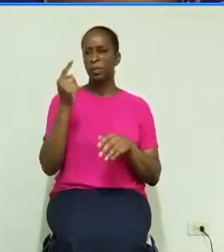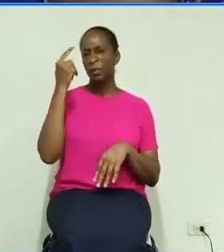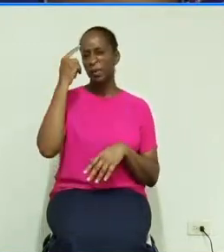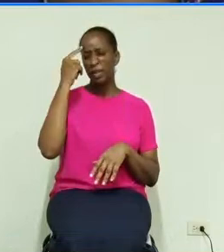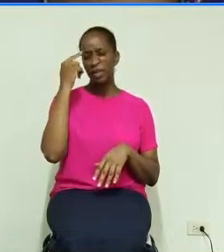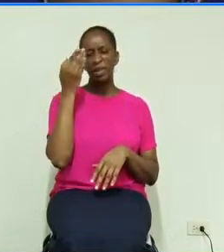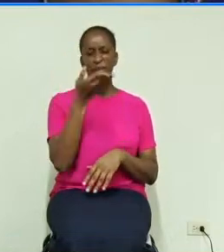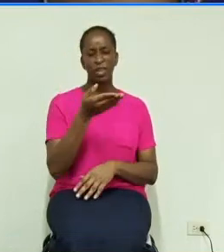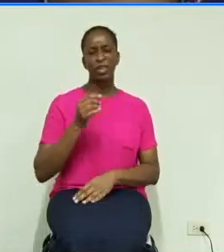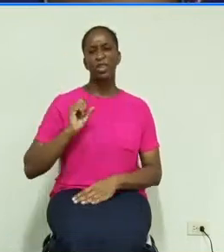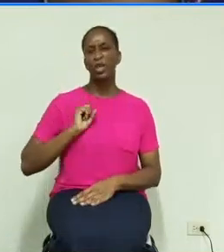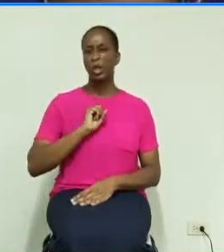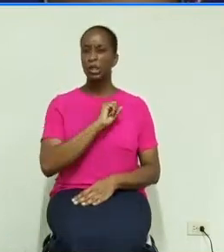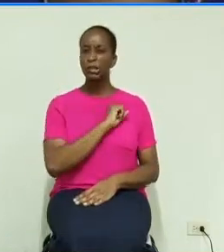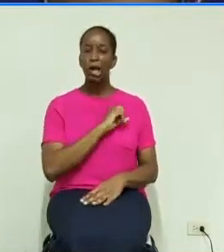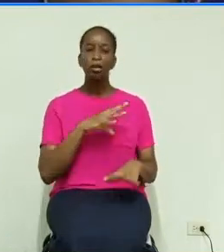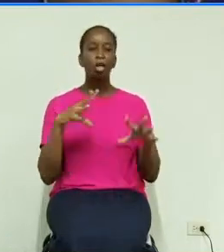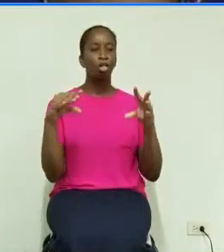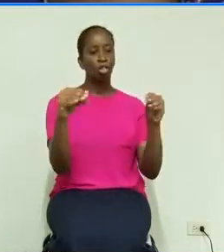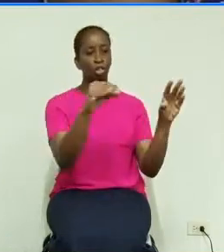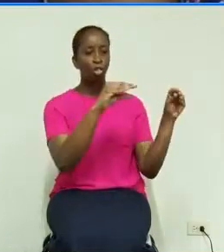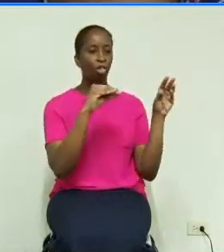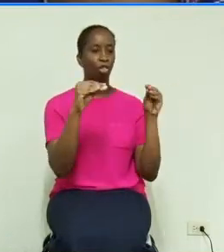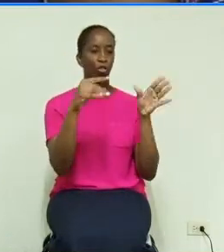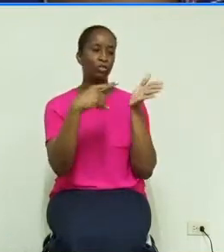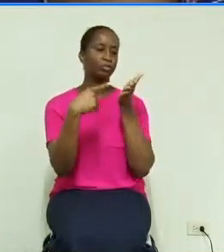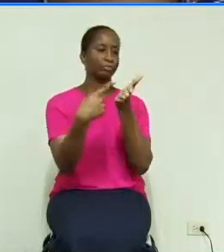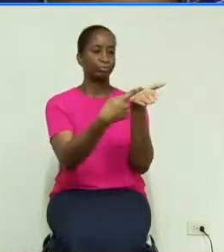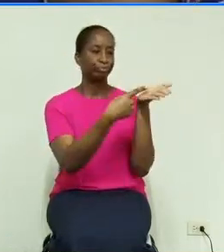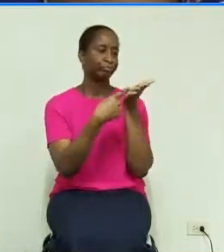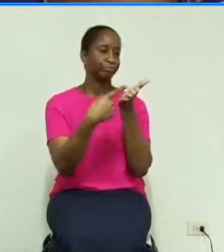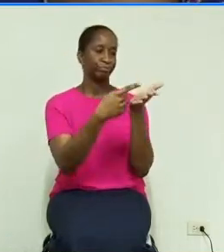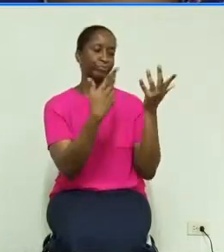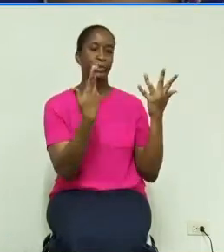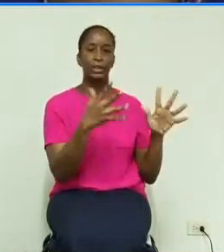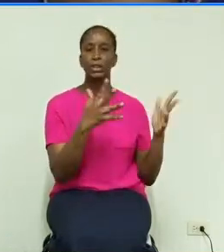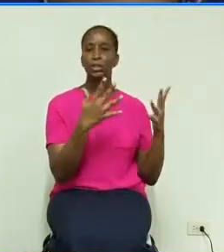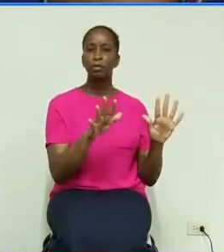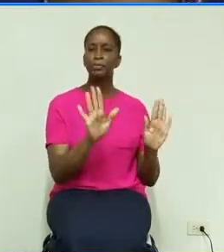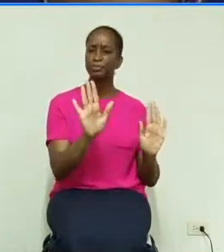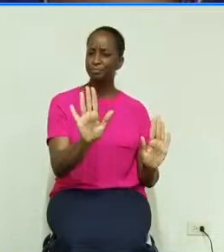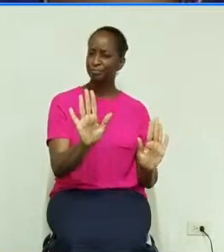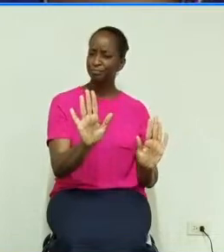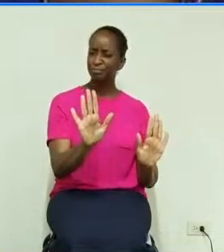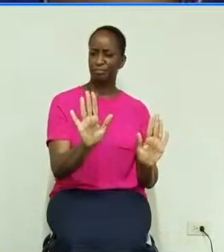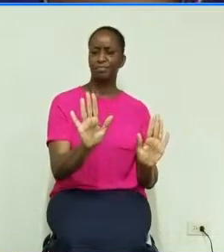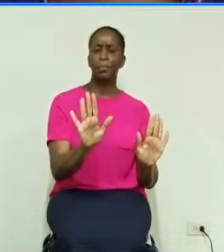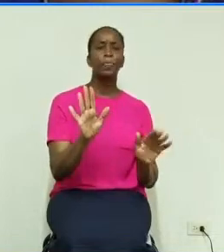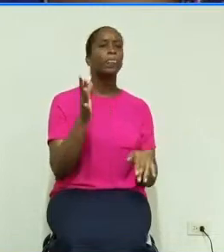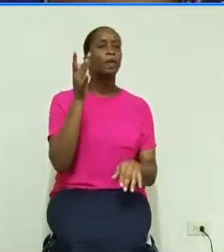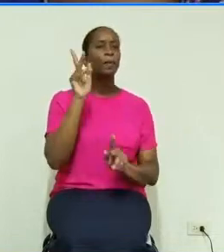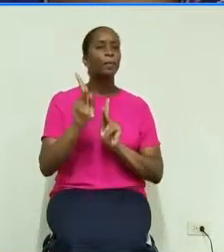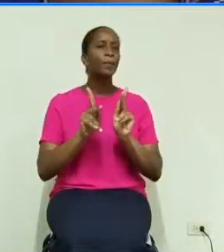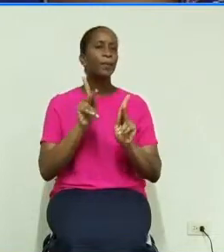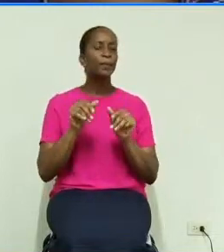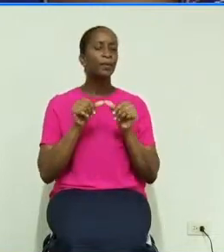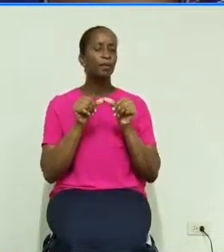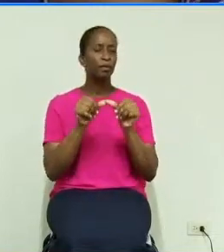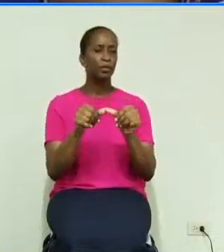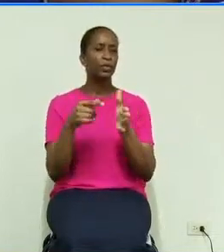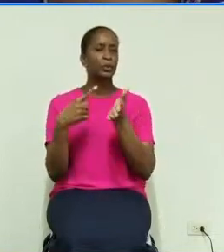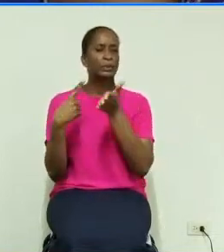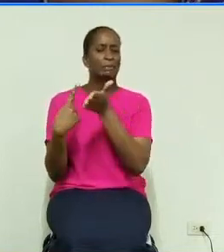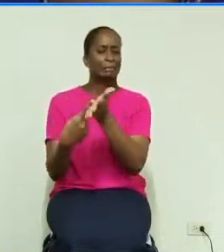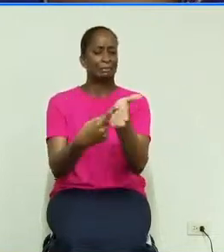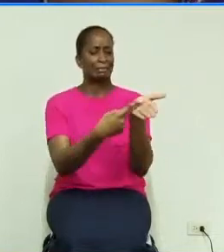listen? Why is it that people still participate in online discussions and debates on things that are discussed and represented